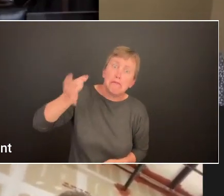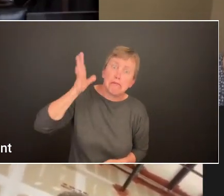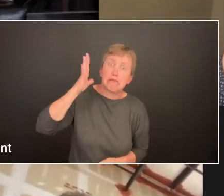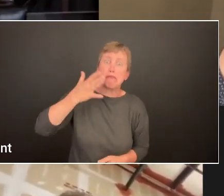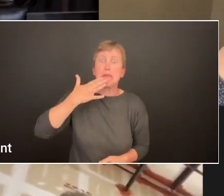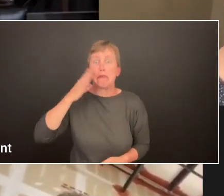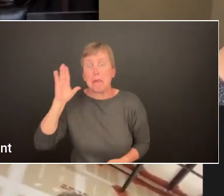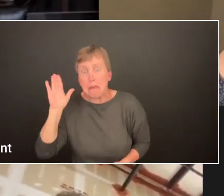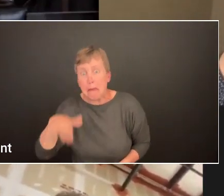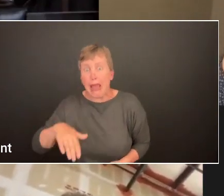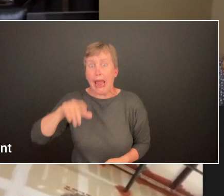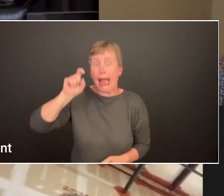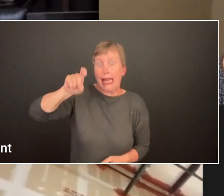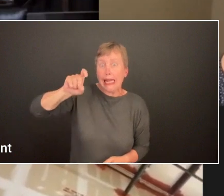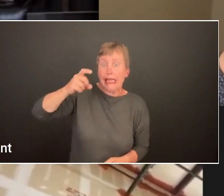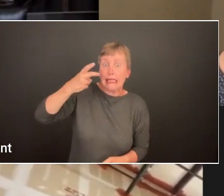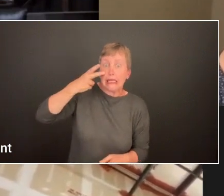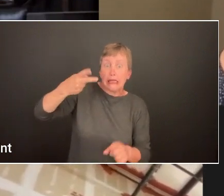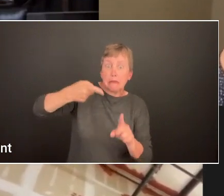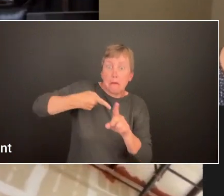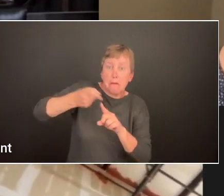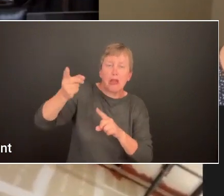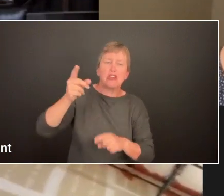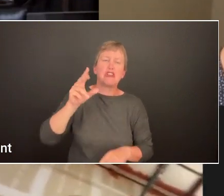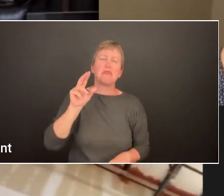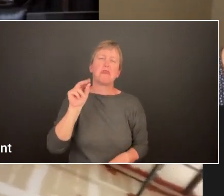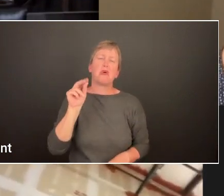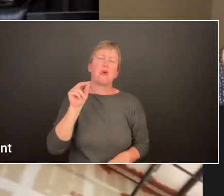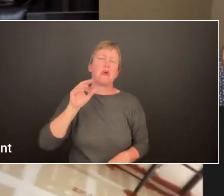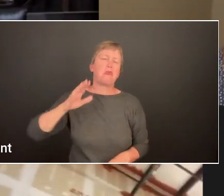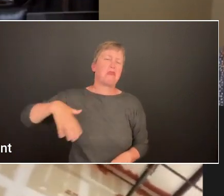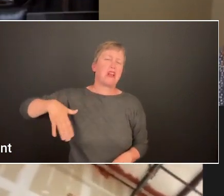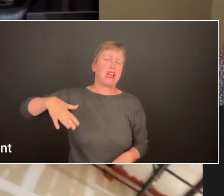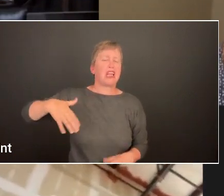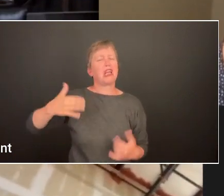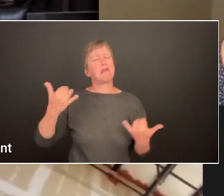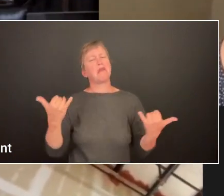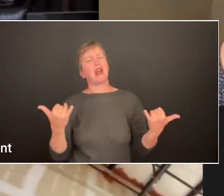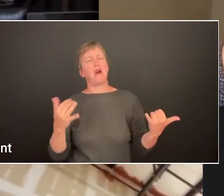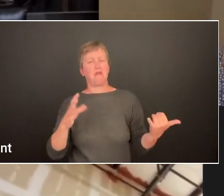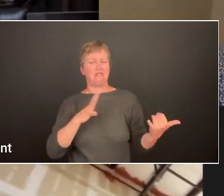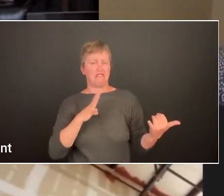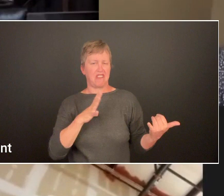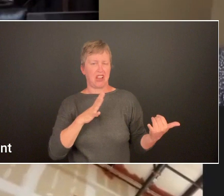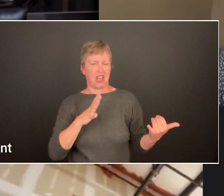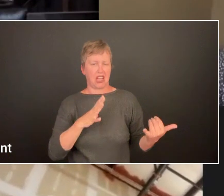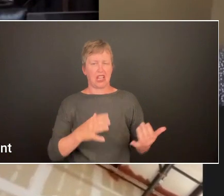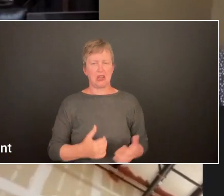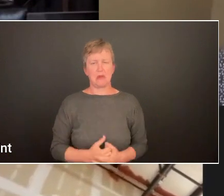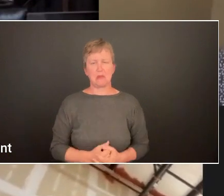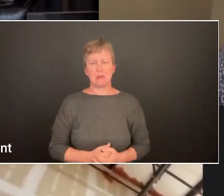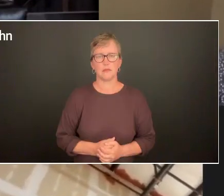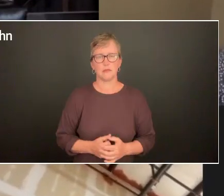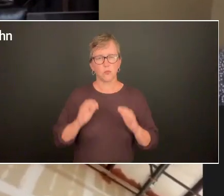some tightness and a little bit of pain in my shoulders, but it hasn't gotten to the point that I felt like I needed to see a specialist or anything